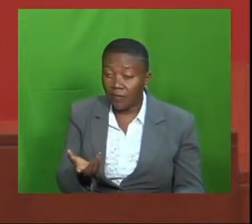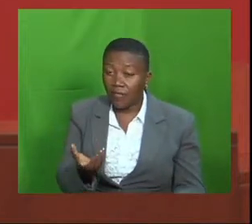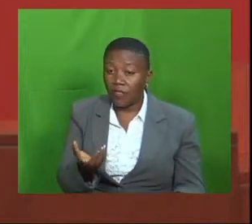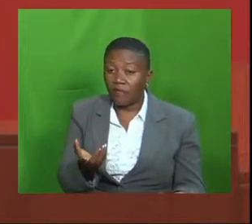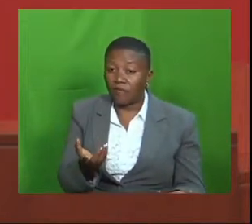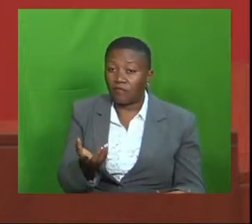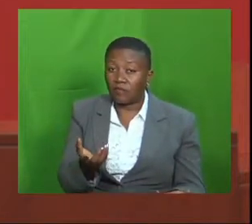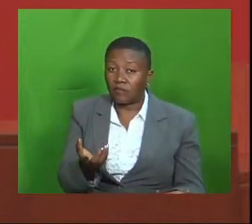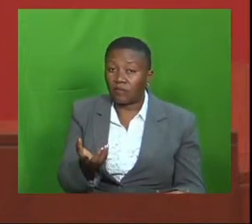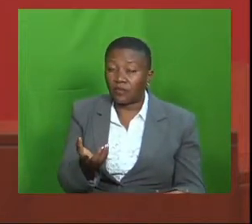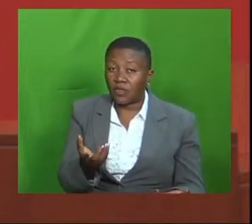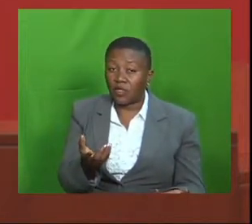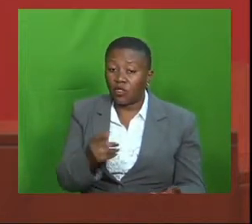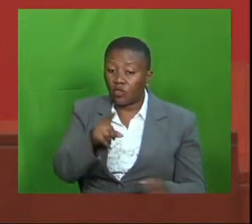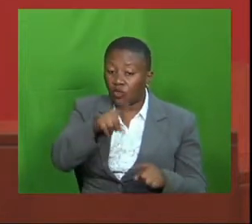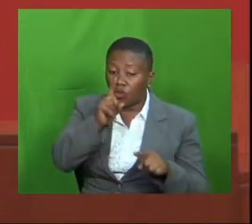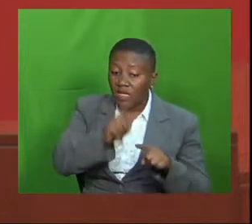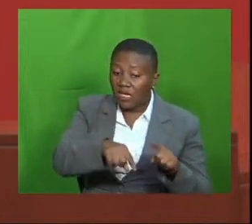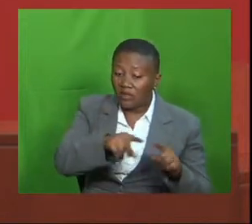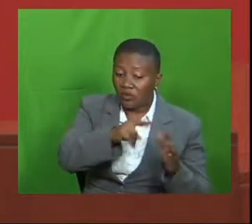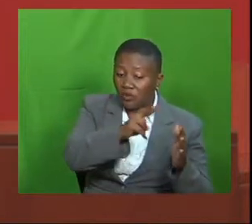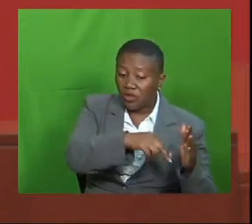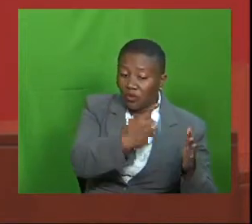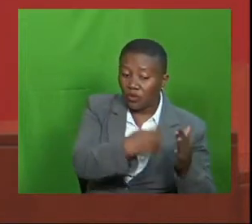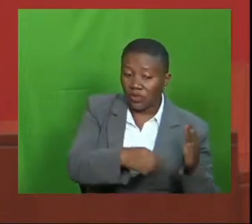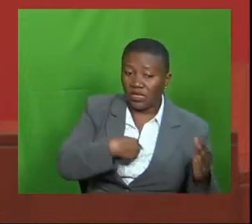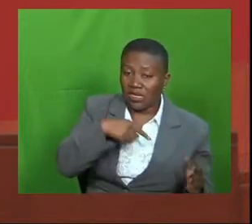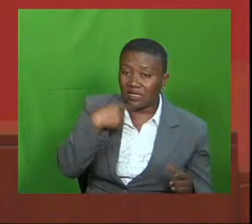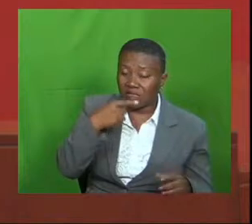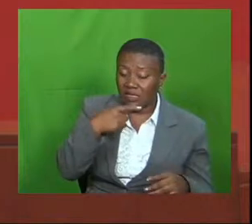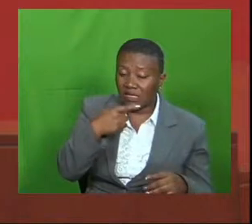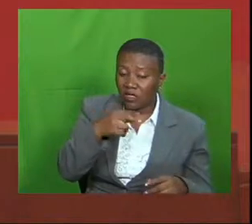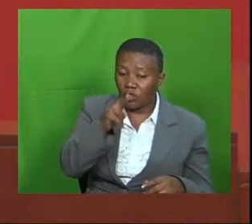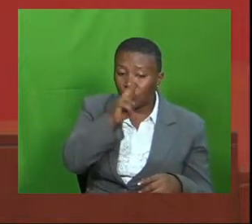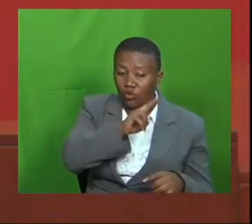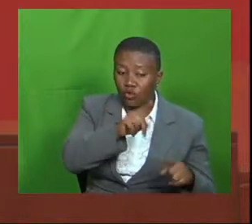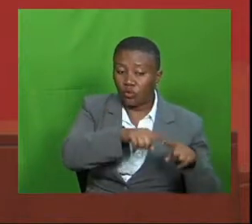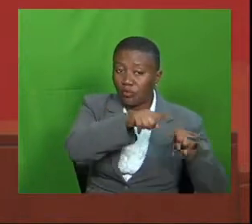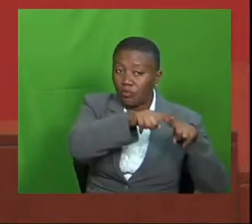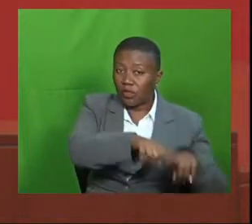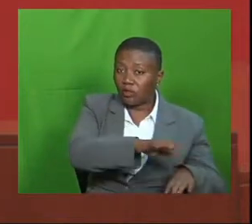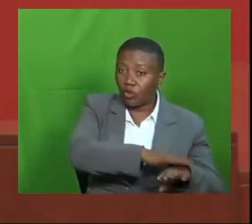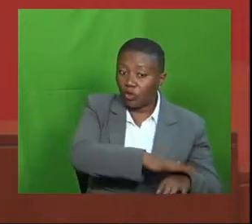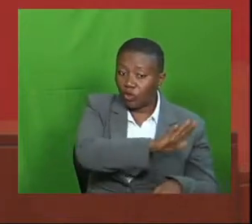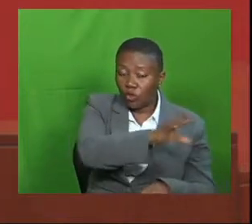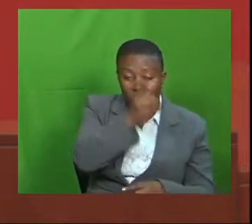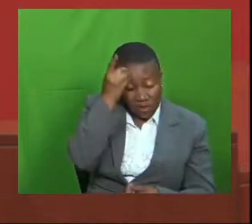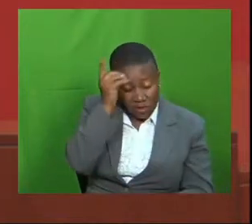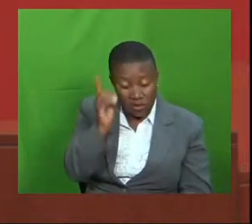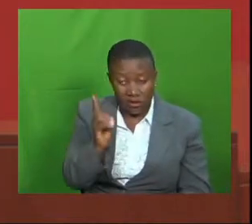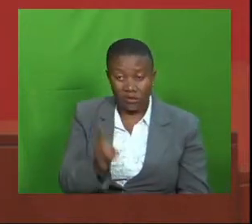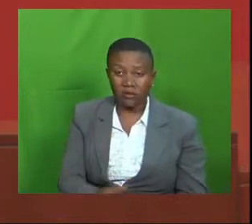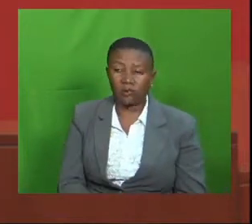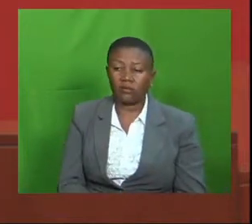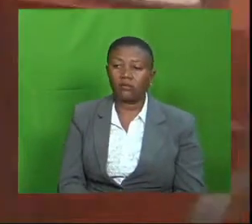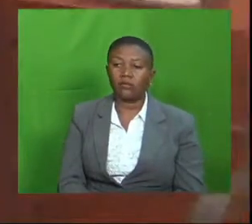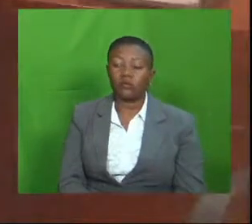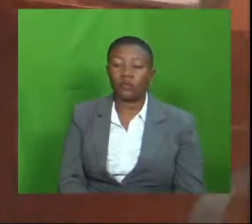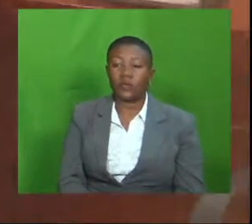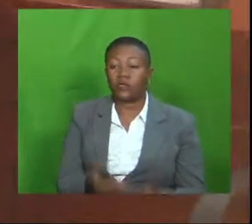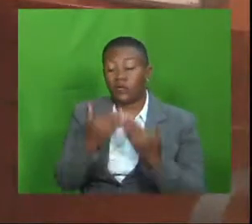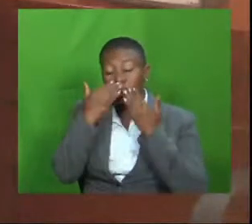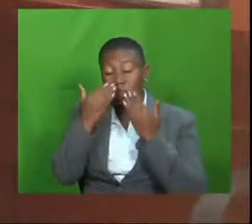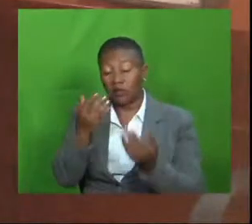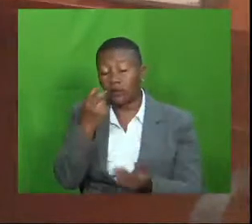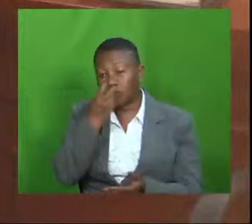state your position on that. That definitely is not allowed by our rules. Thank you very much, Mr. Speaker.